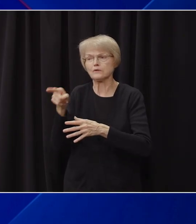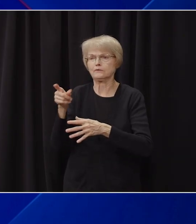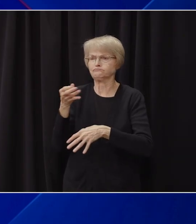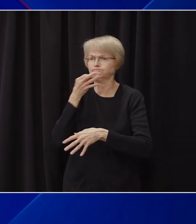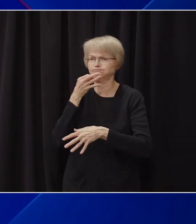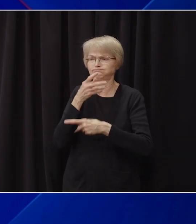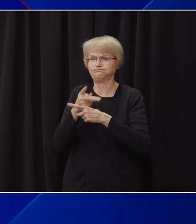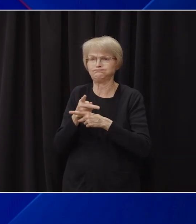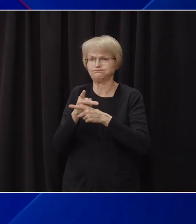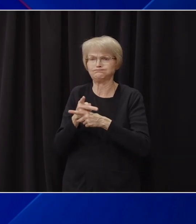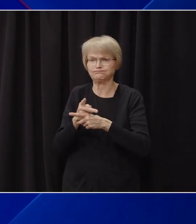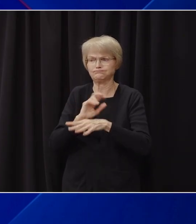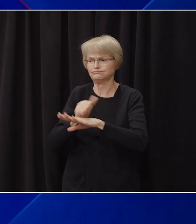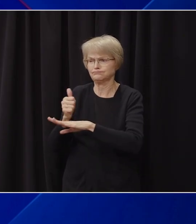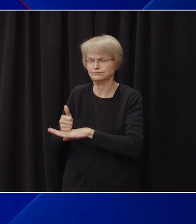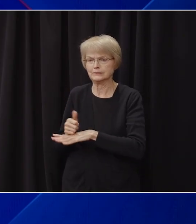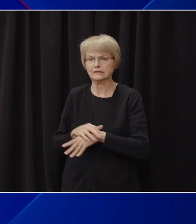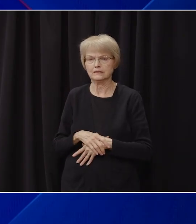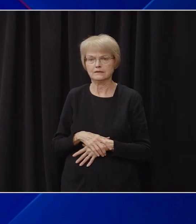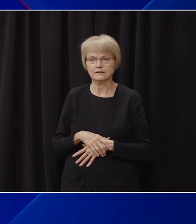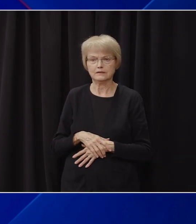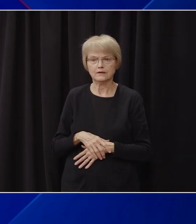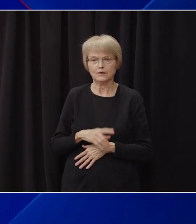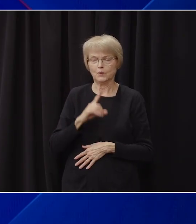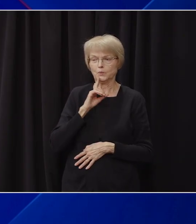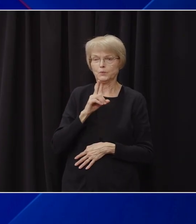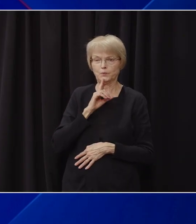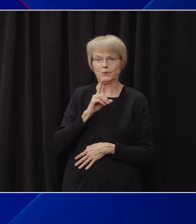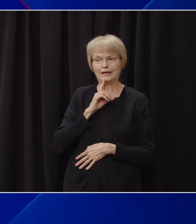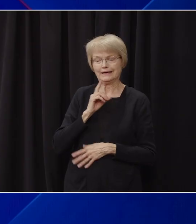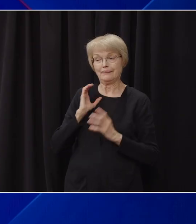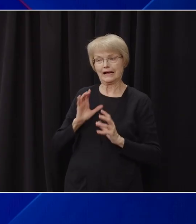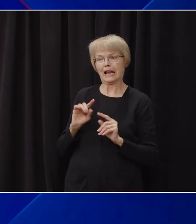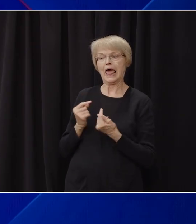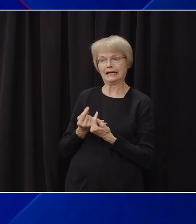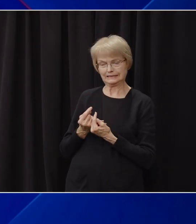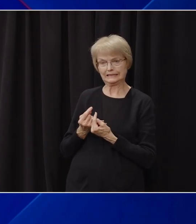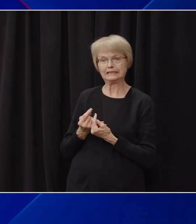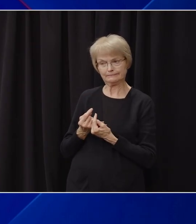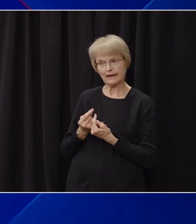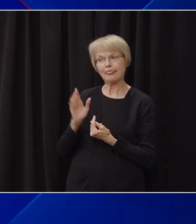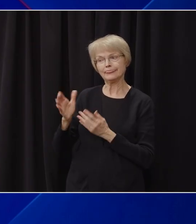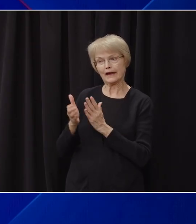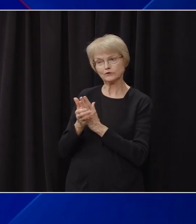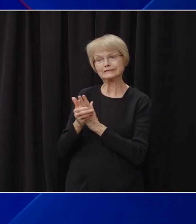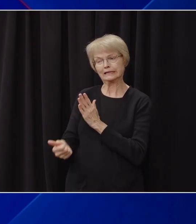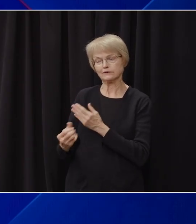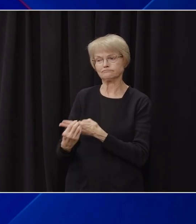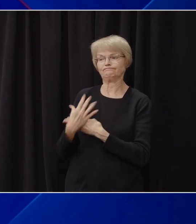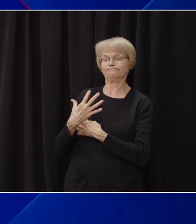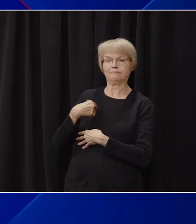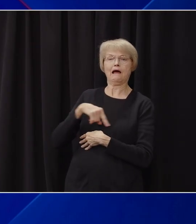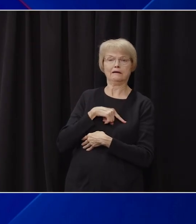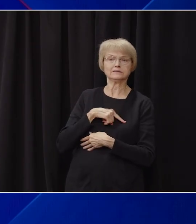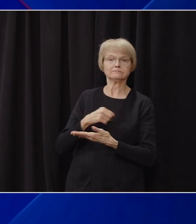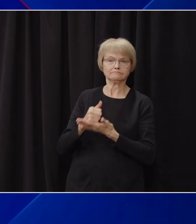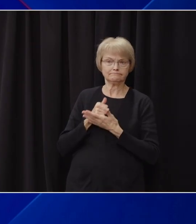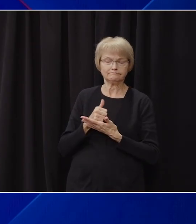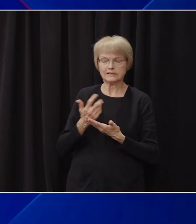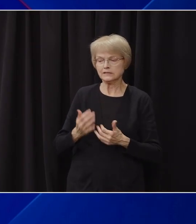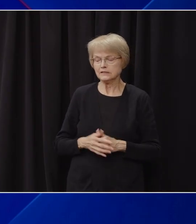the client team brought skills to the table that were helpful to us. But the